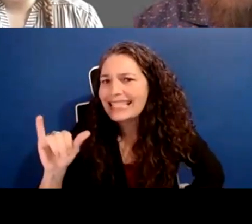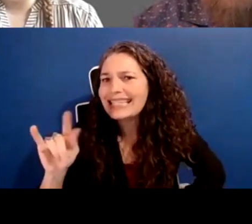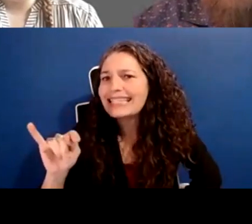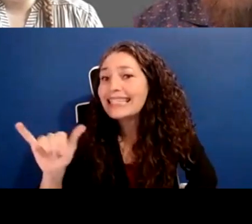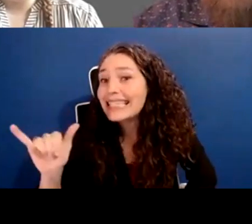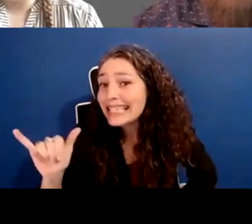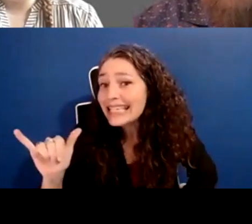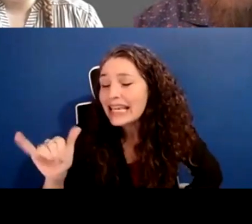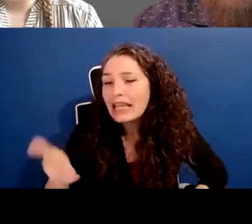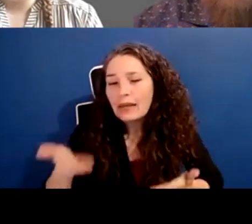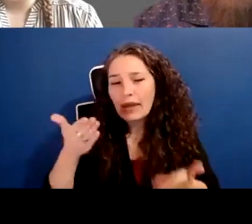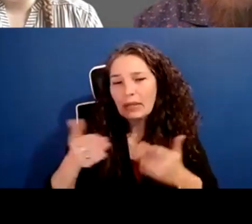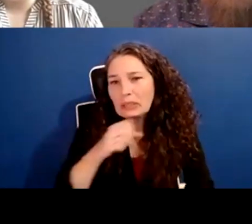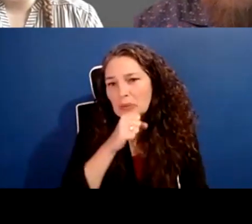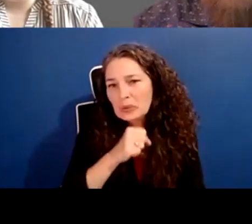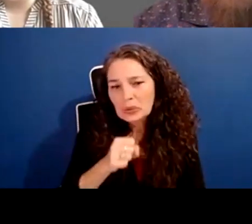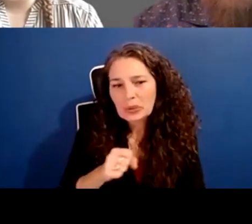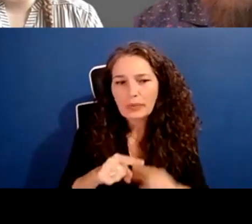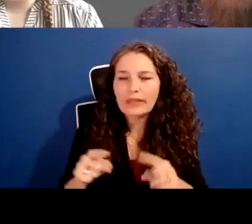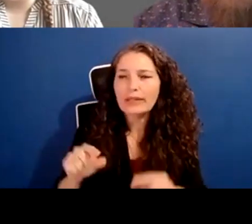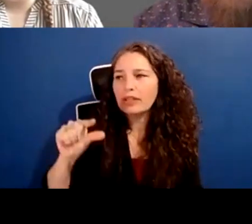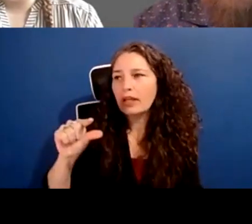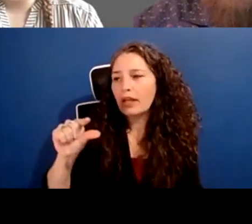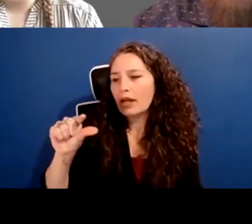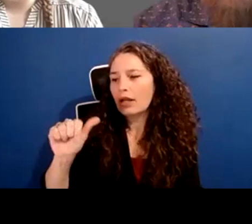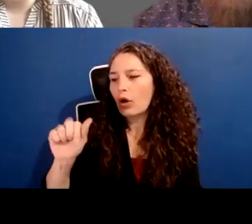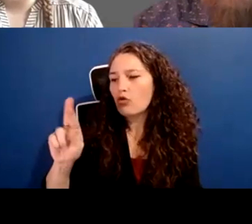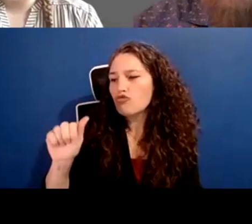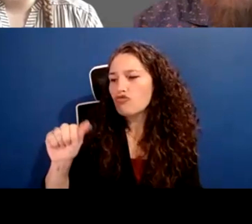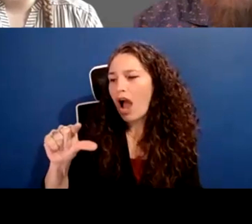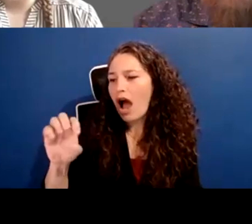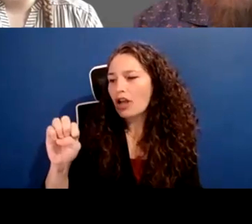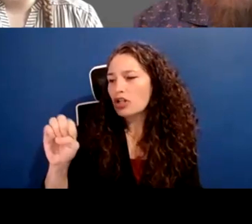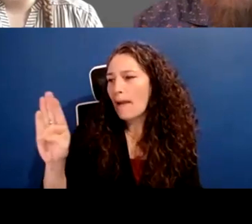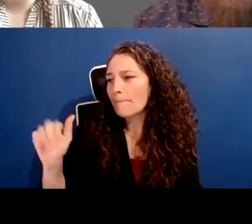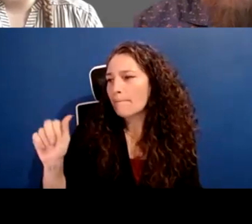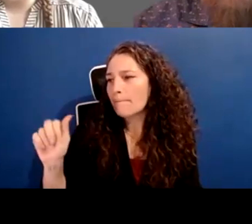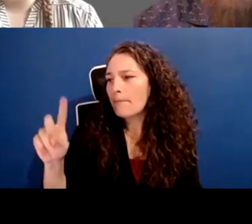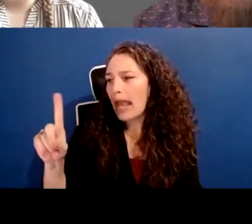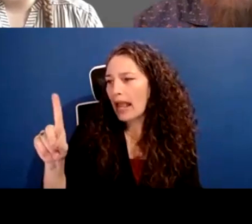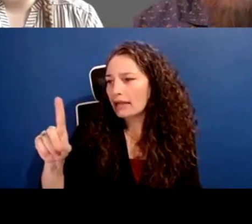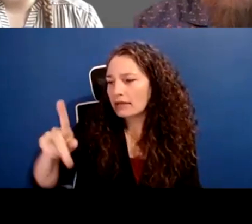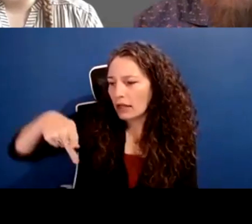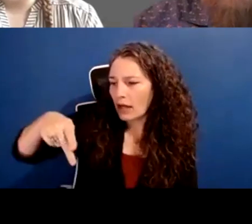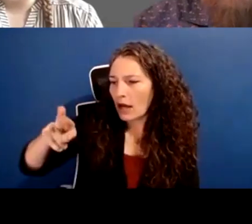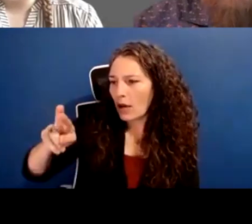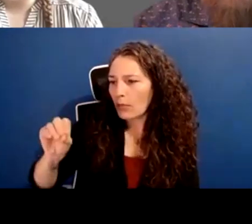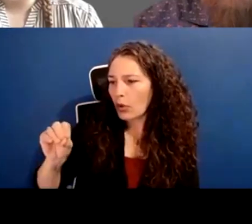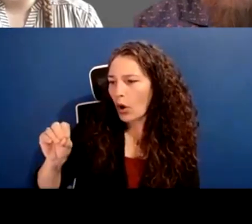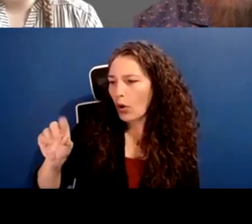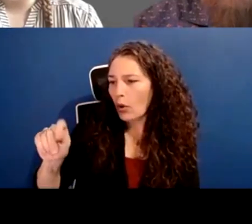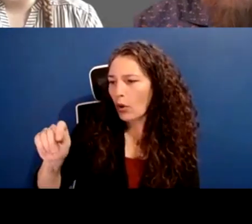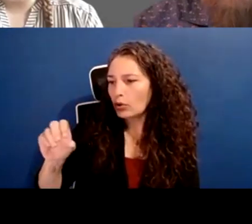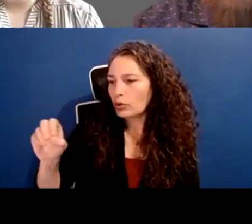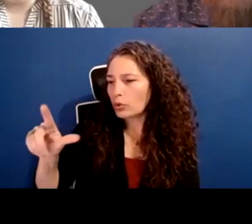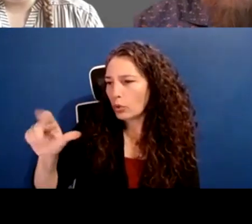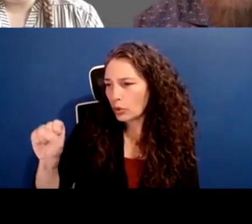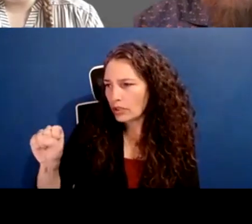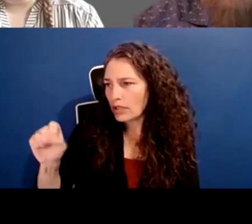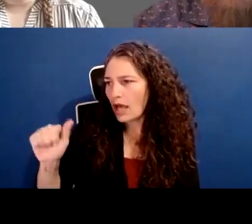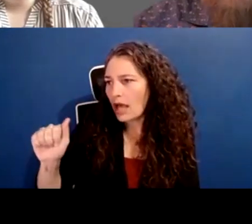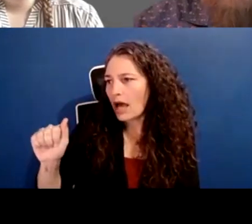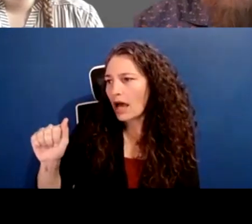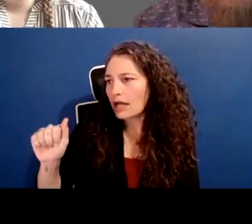are really similar. Like there's GarageBand, there's Pro Tools, there's Adobe Audition. I think it's just like a matter of some are free, some